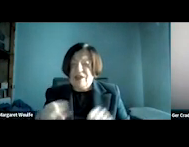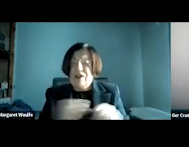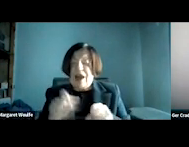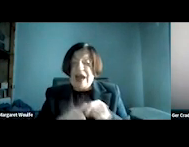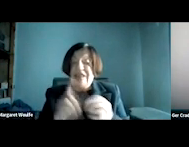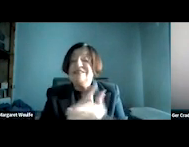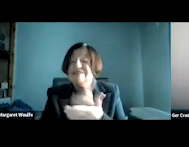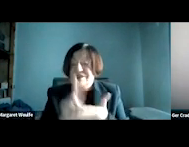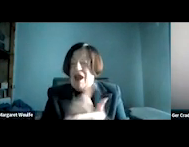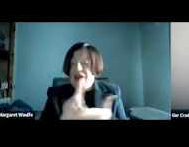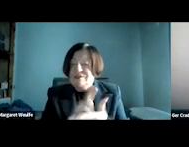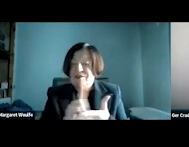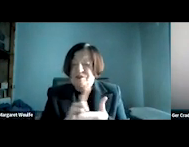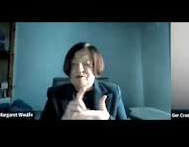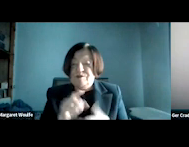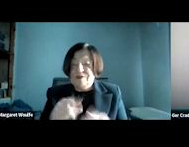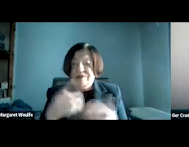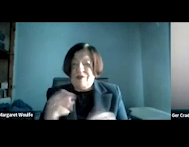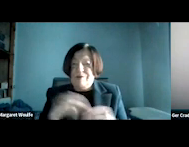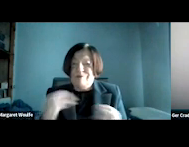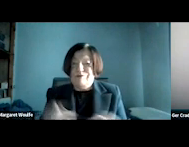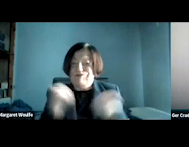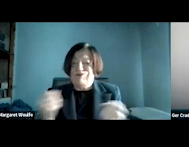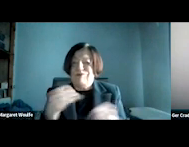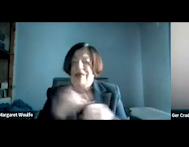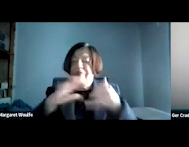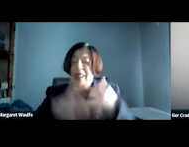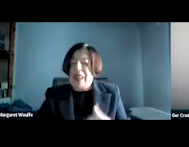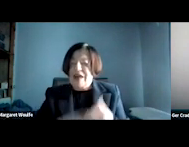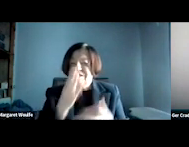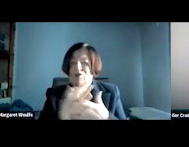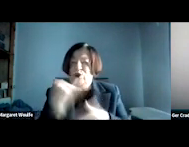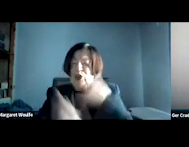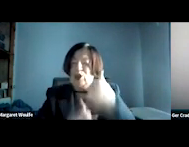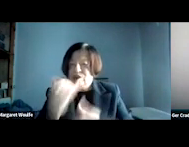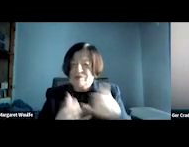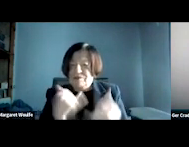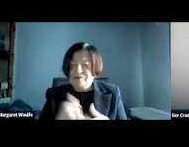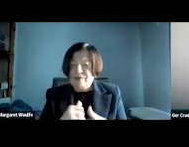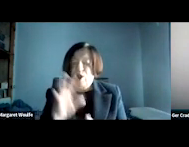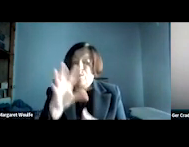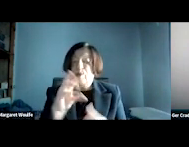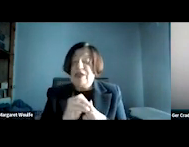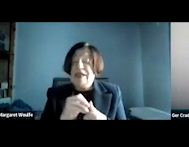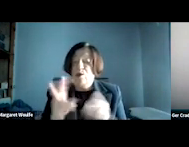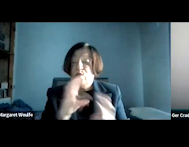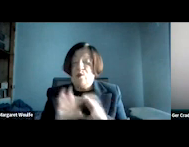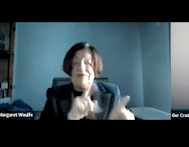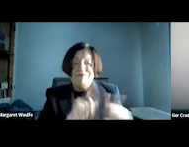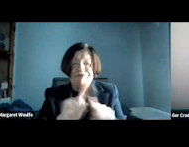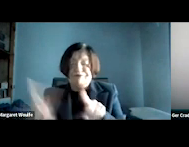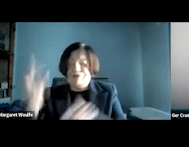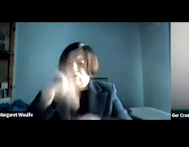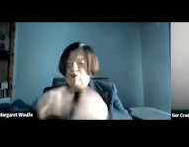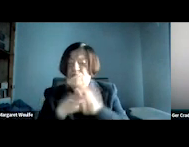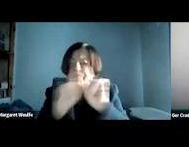of services has become very prominent in the last number of years, particularly working with various government